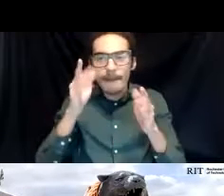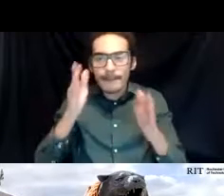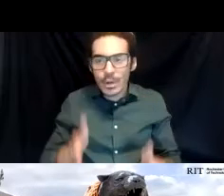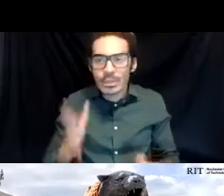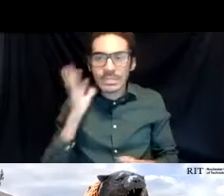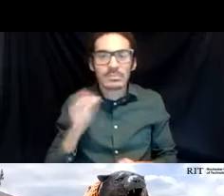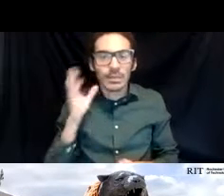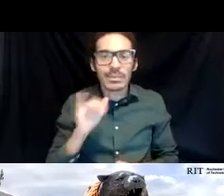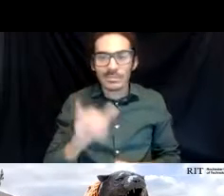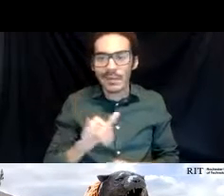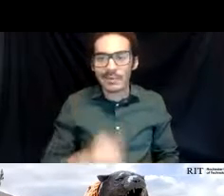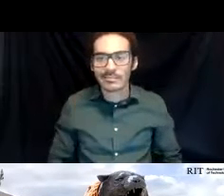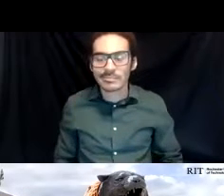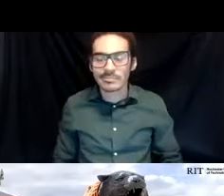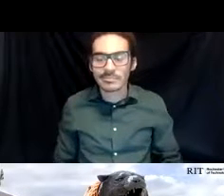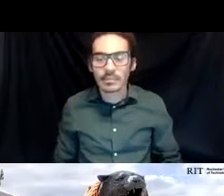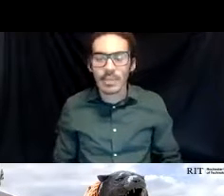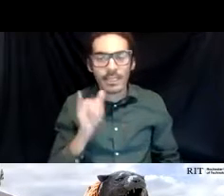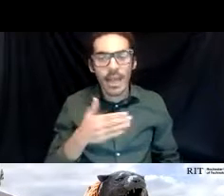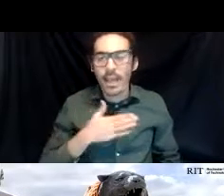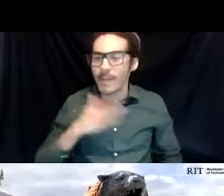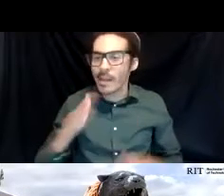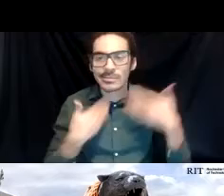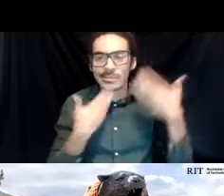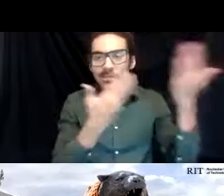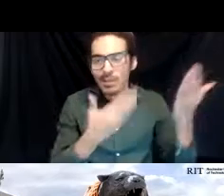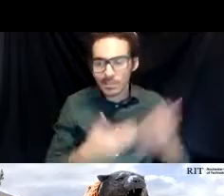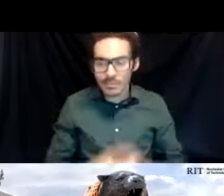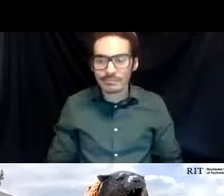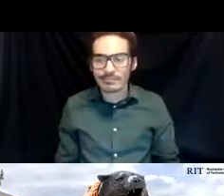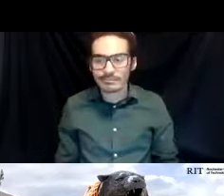this. And that would be my suggestion, and maybe